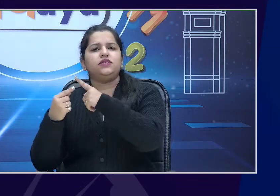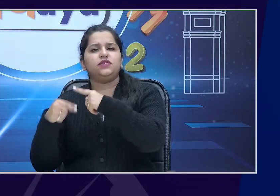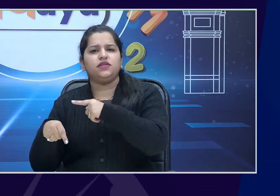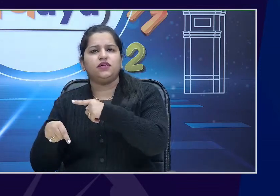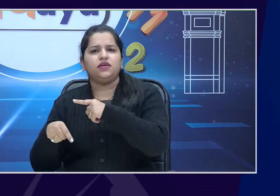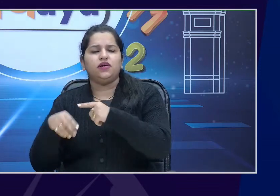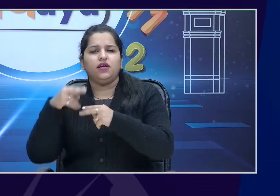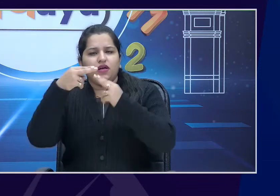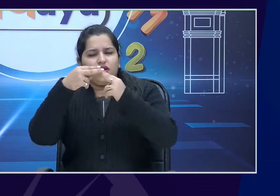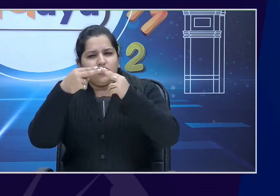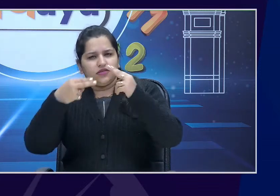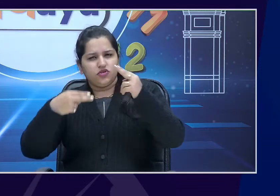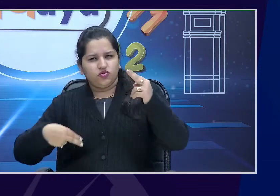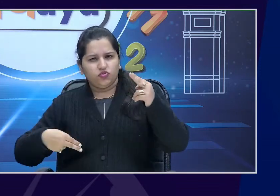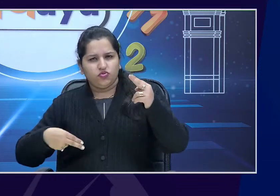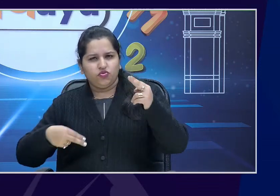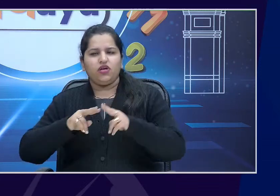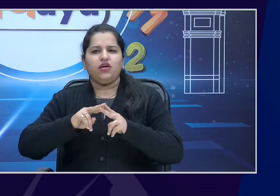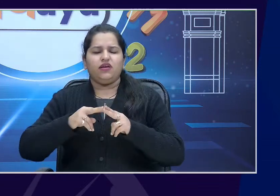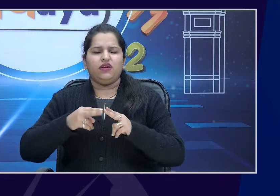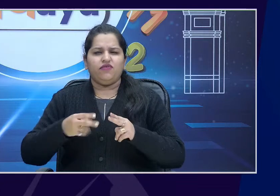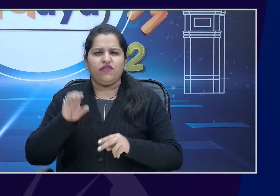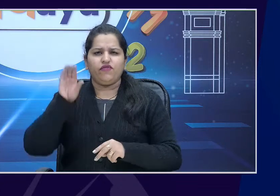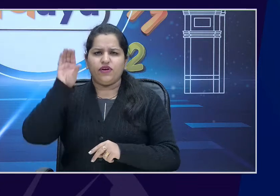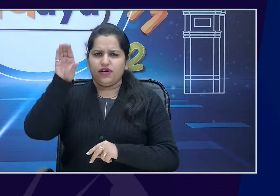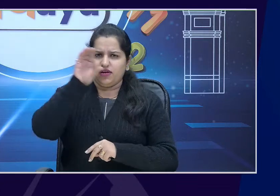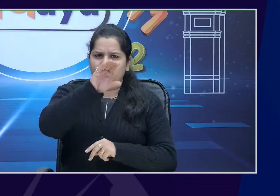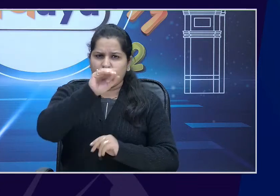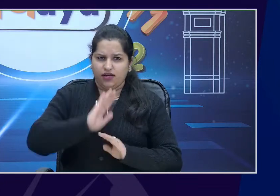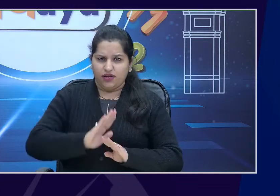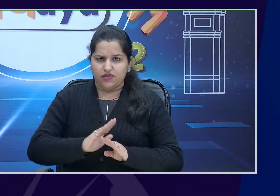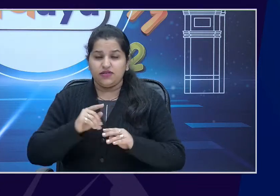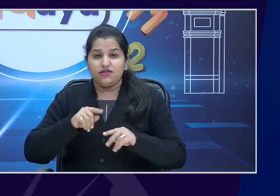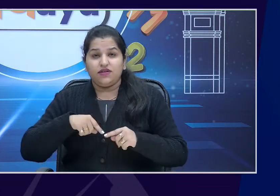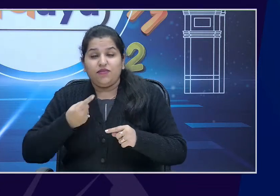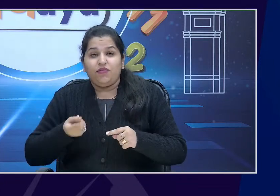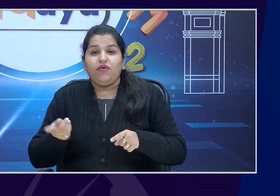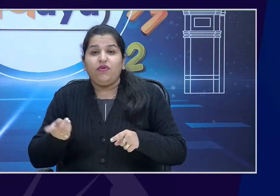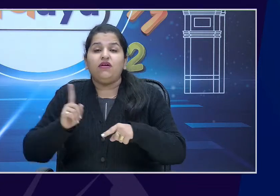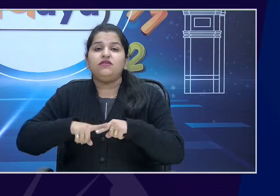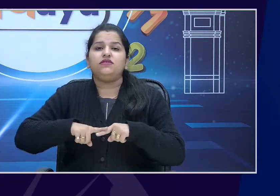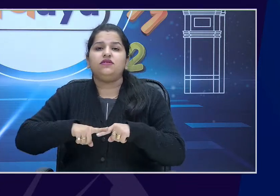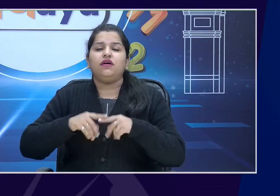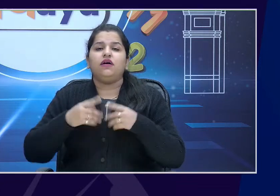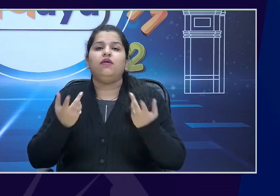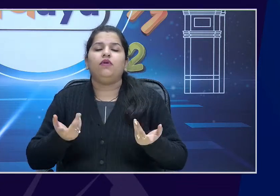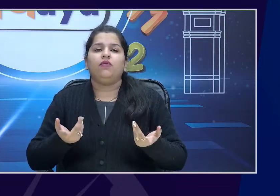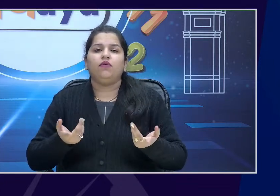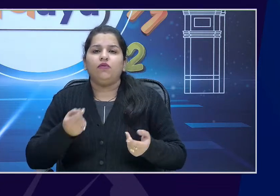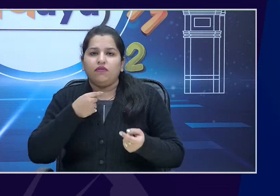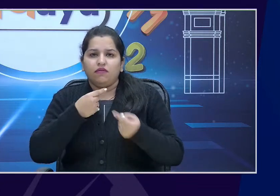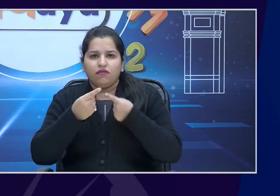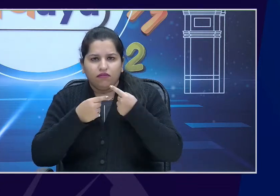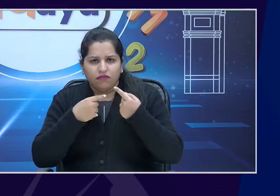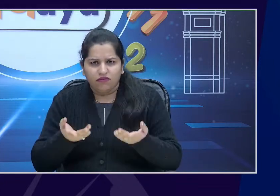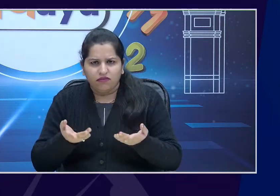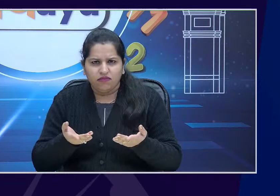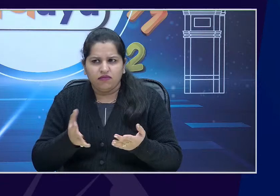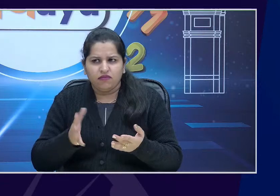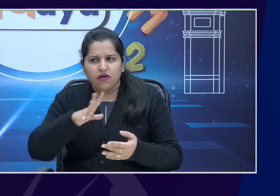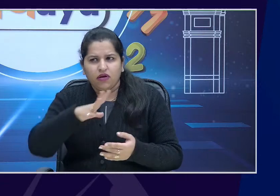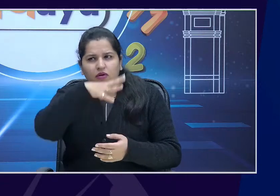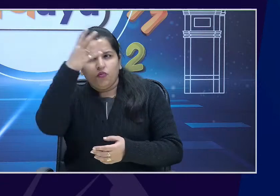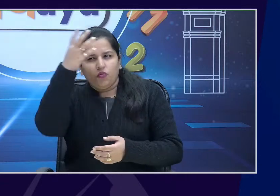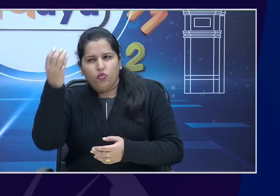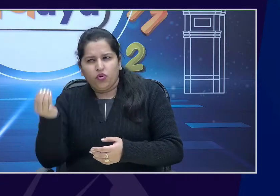student, and I am a little worried about the class. Whatever it is, you can write. And feeling. If suppose